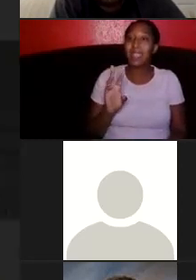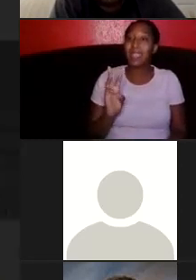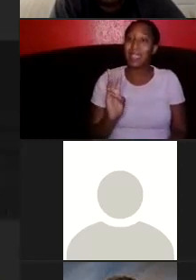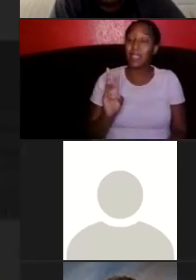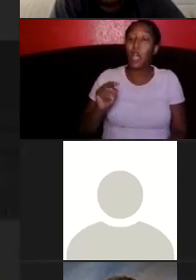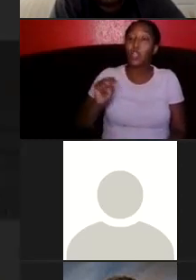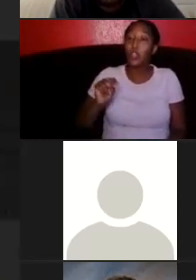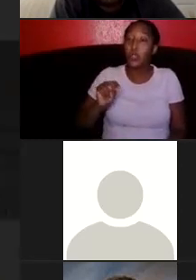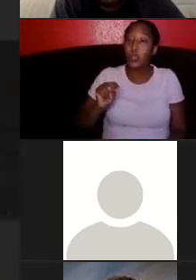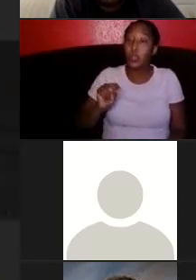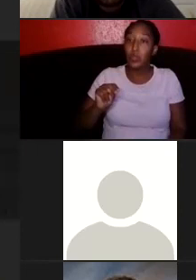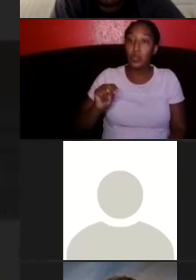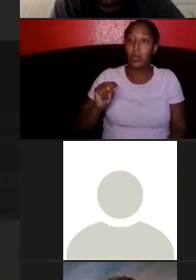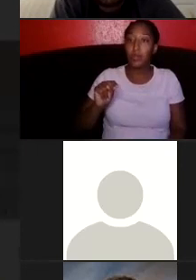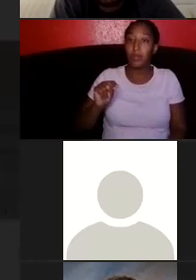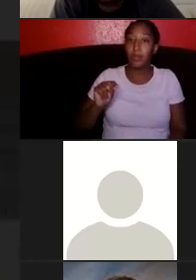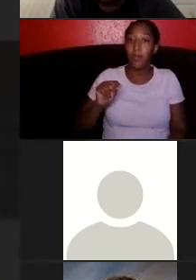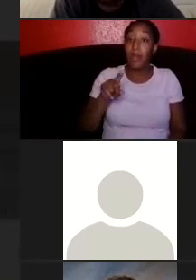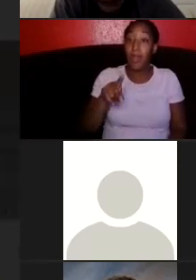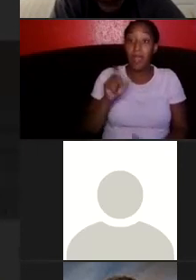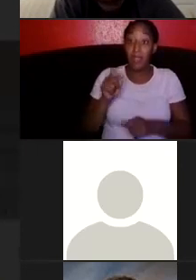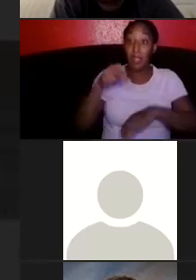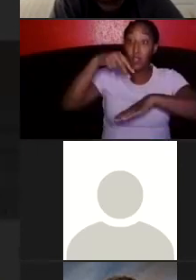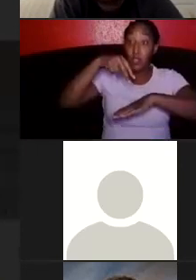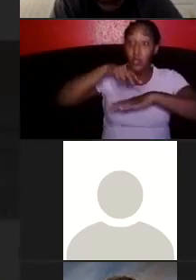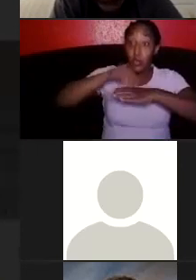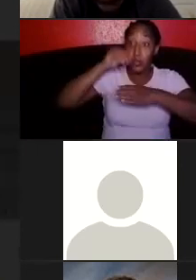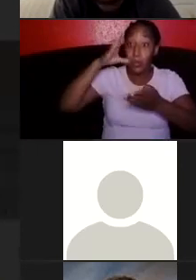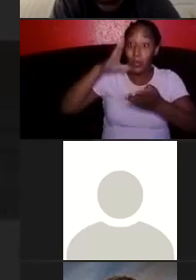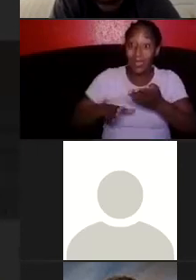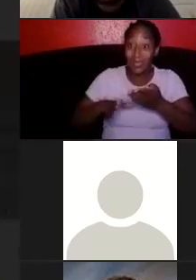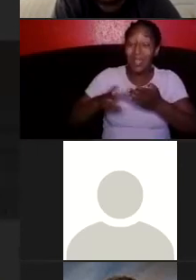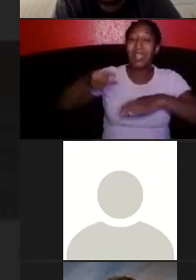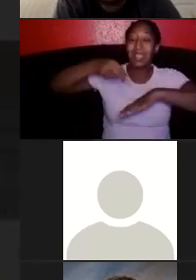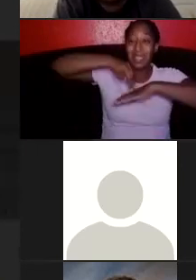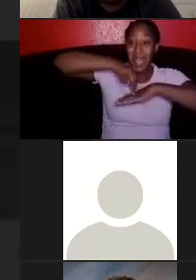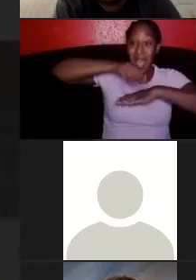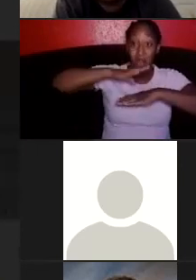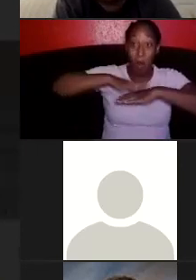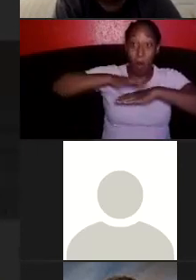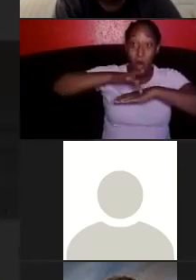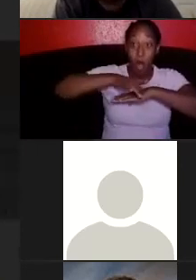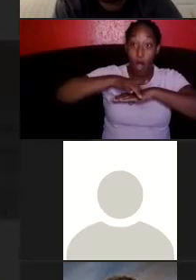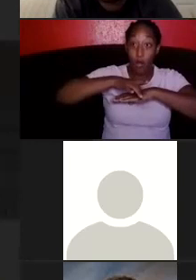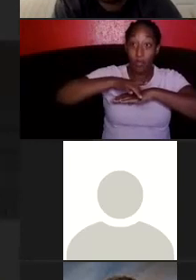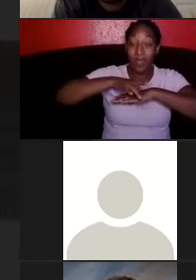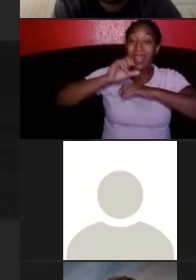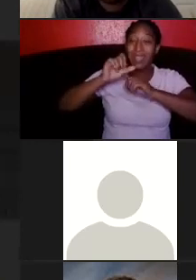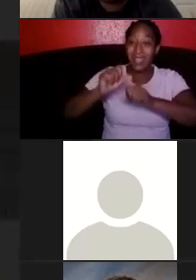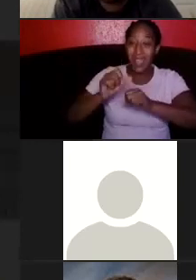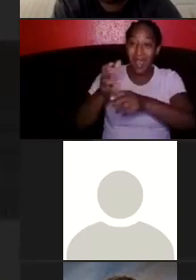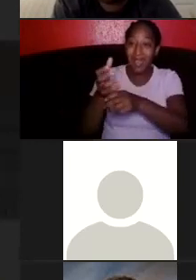So if the student is standing on the earth, we can get their weight by taking mass times